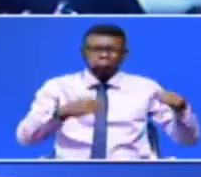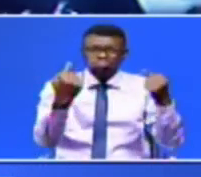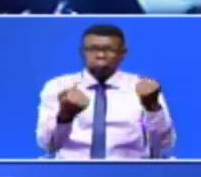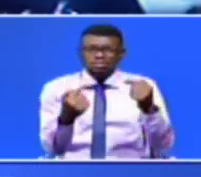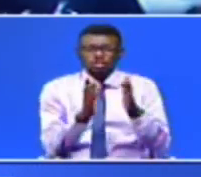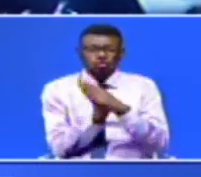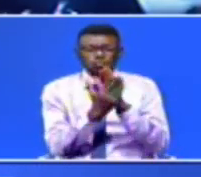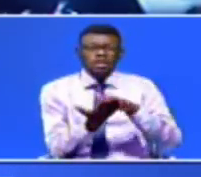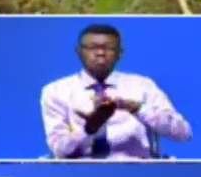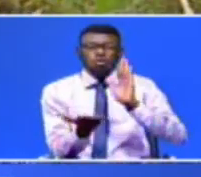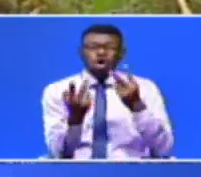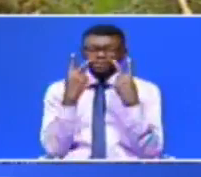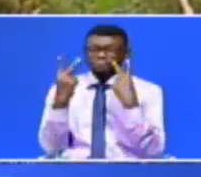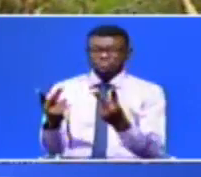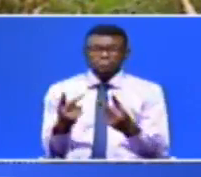has more.